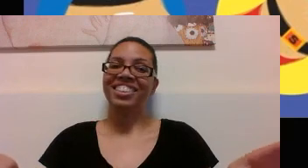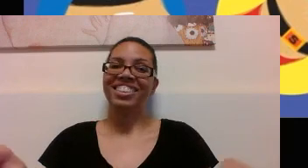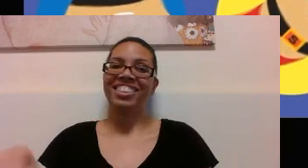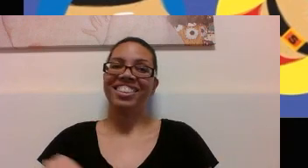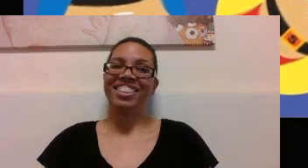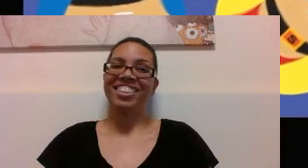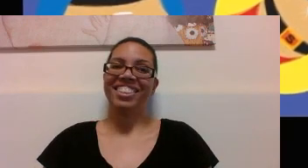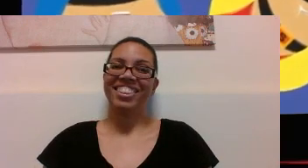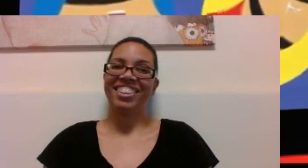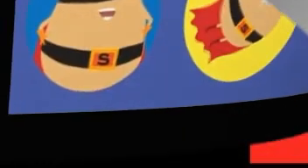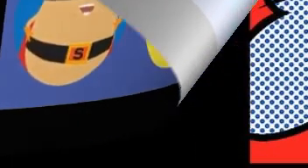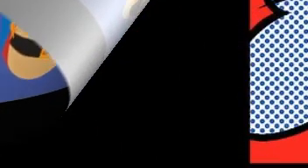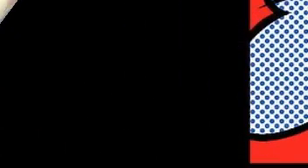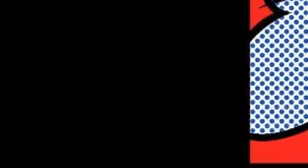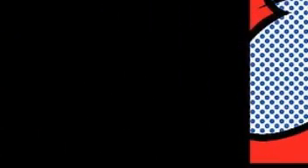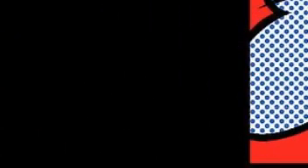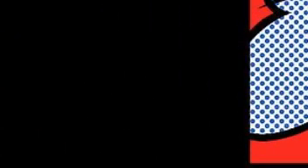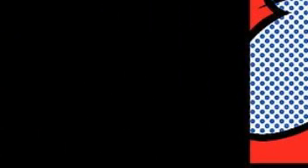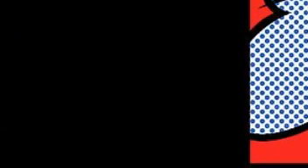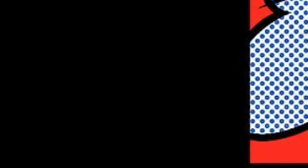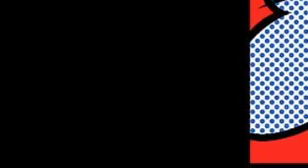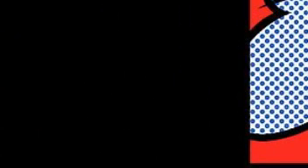finish.